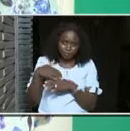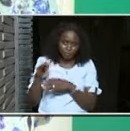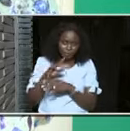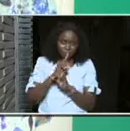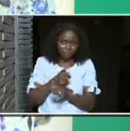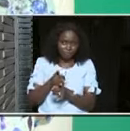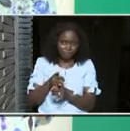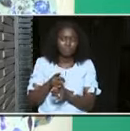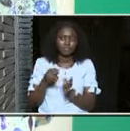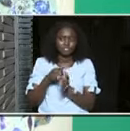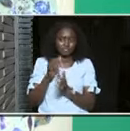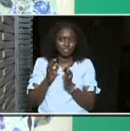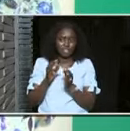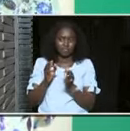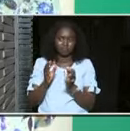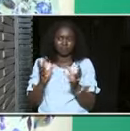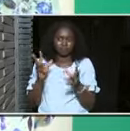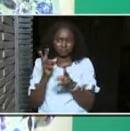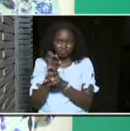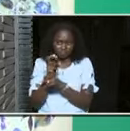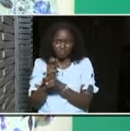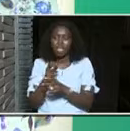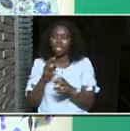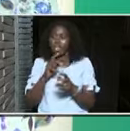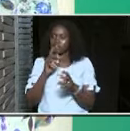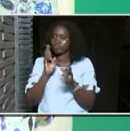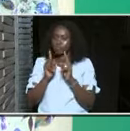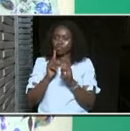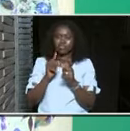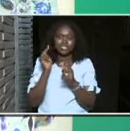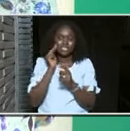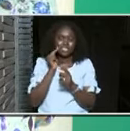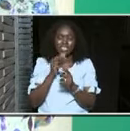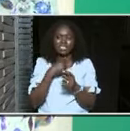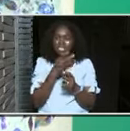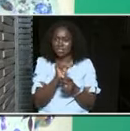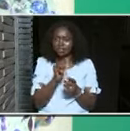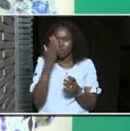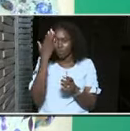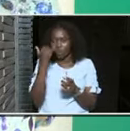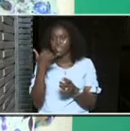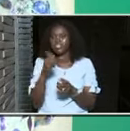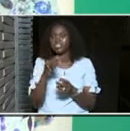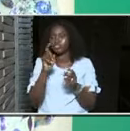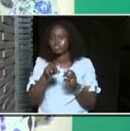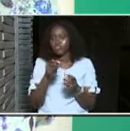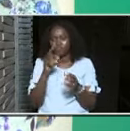it, if you can wrap up and talk to Nigerians directly and tell them why they should vote for you once more,